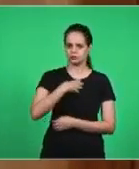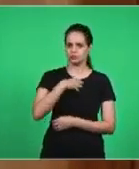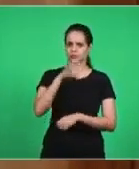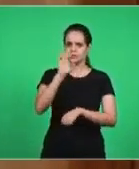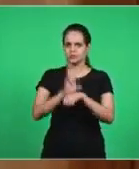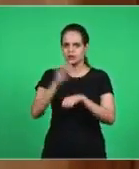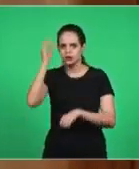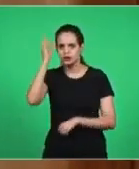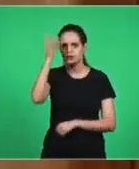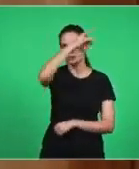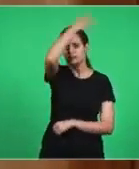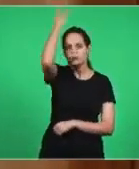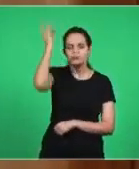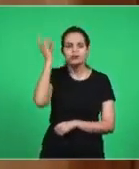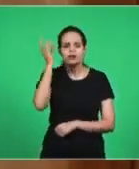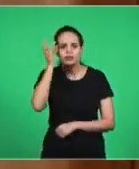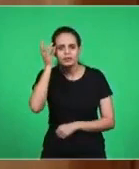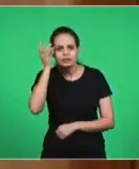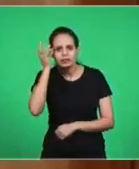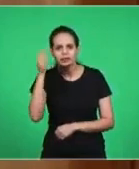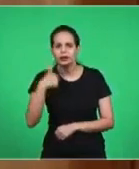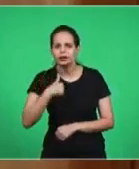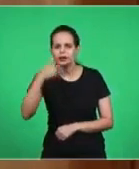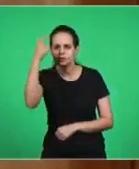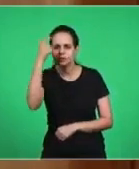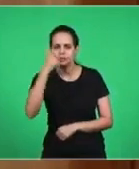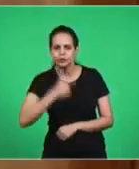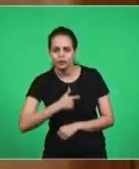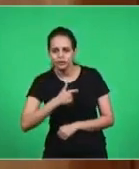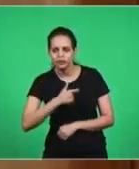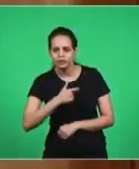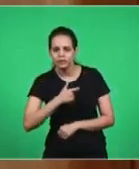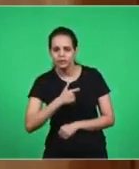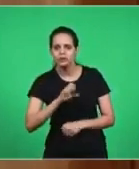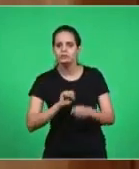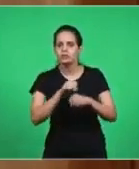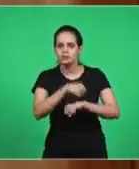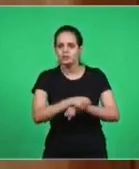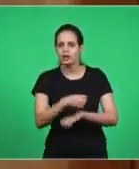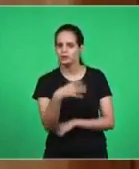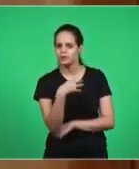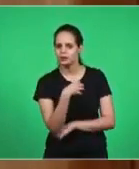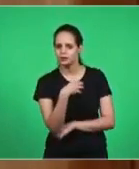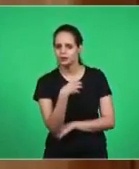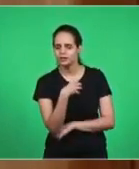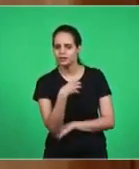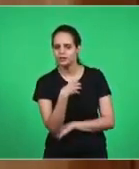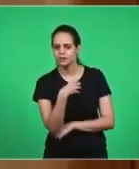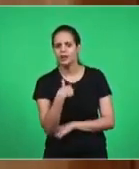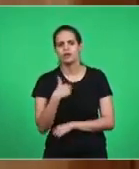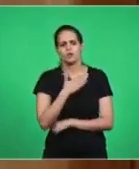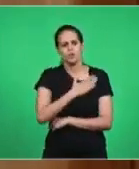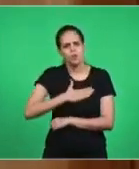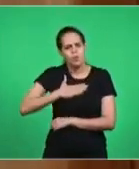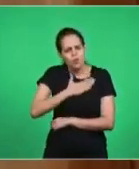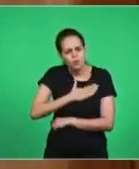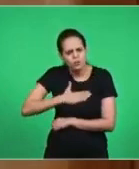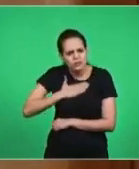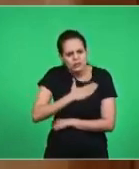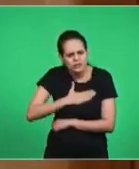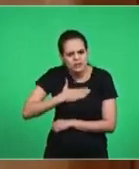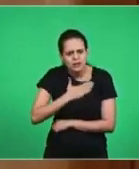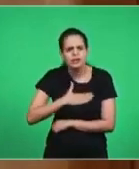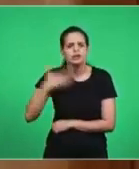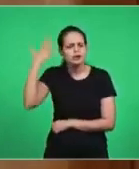Bahia. I'm under the ministry of Pastor Santer, and here in the cemetery in Itamaraju, I wanted to say that I like very much the